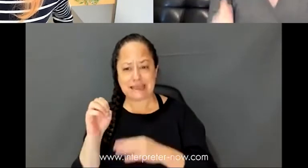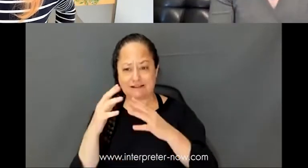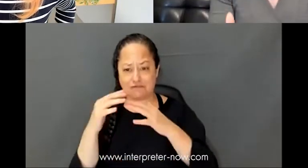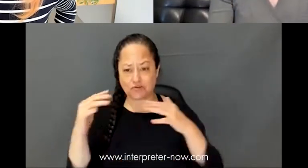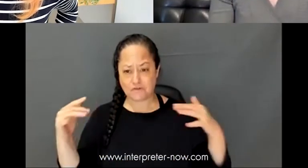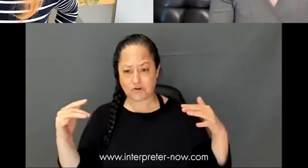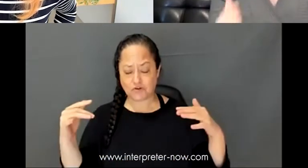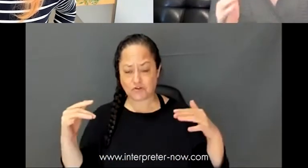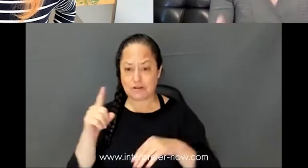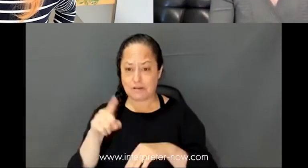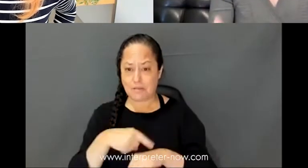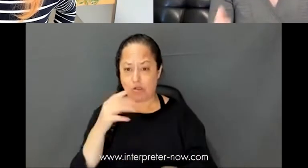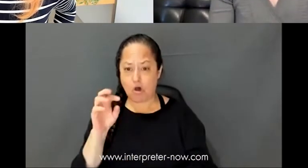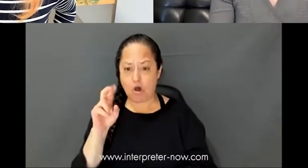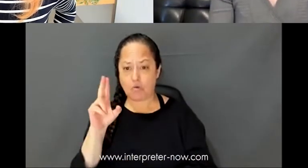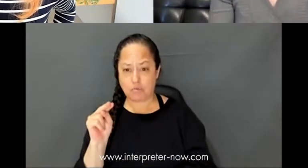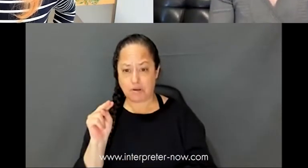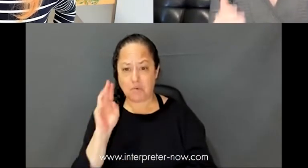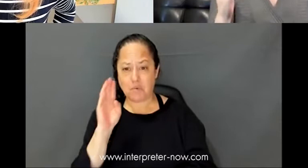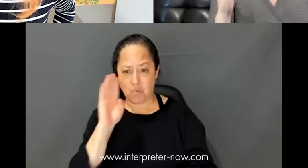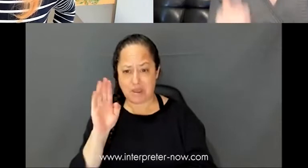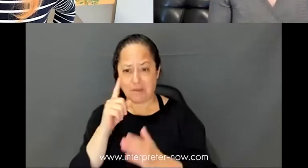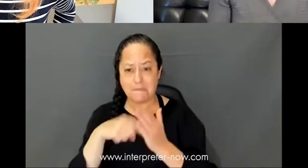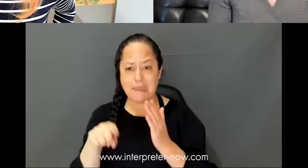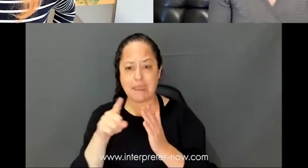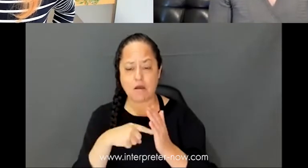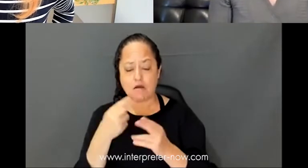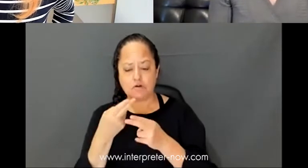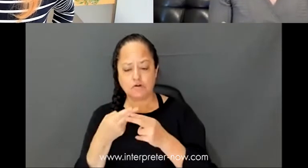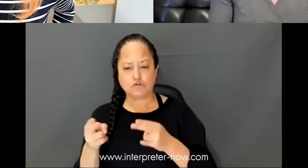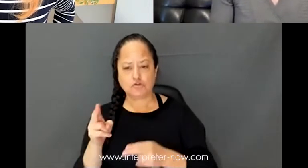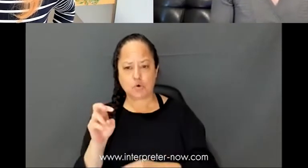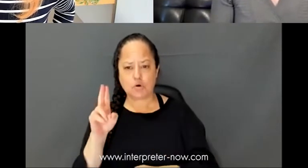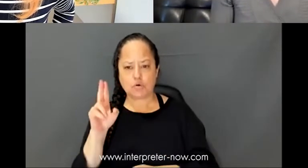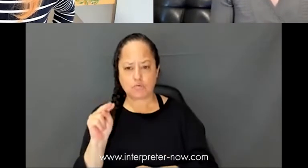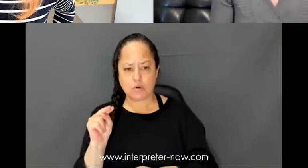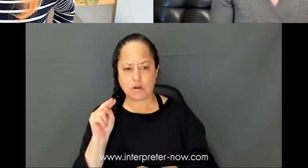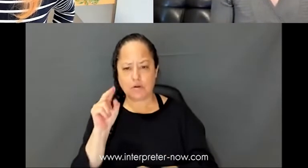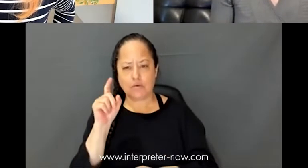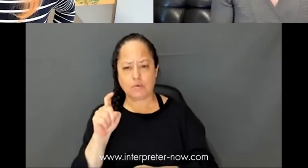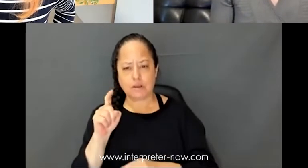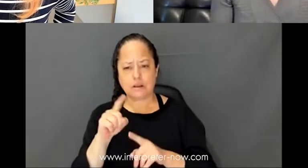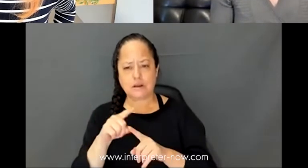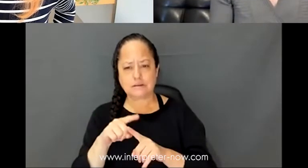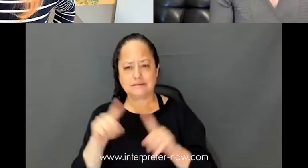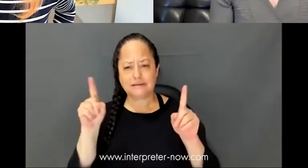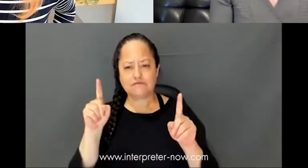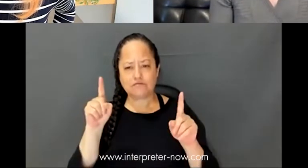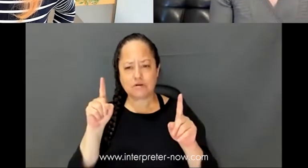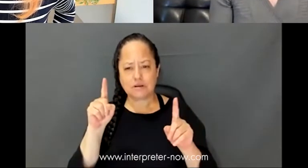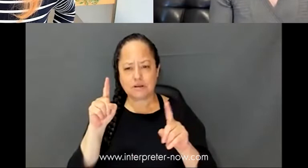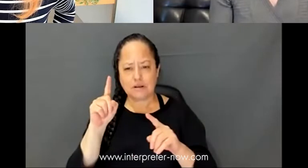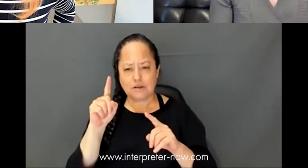the long run, this will pay off. In the short run, we need a different principle. We need